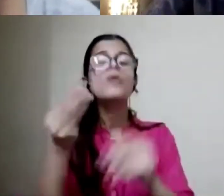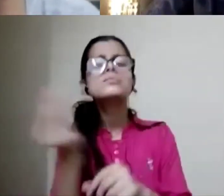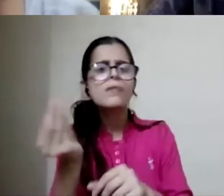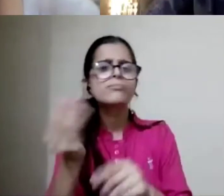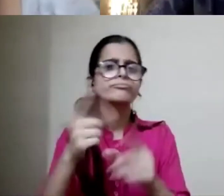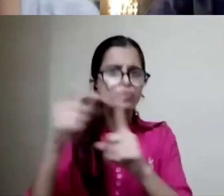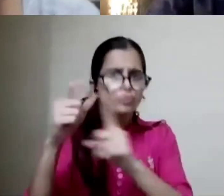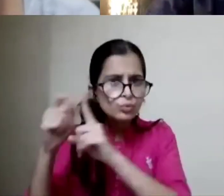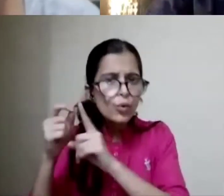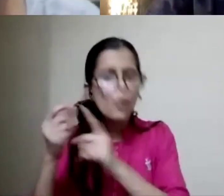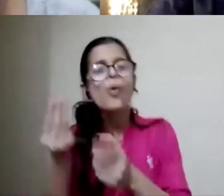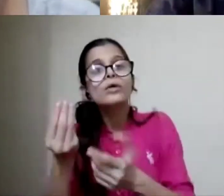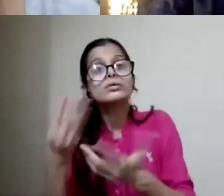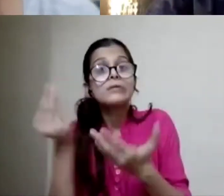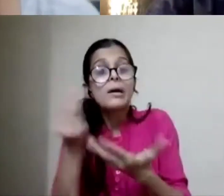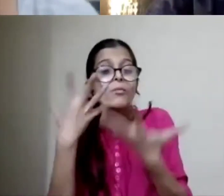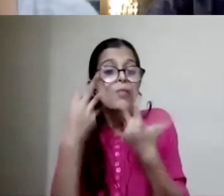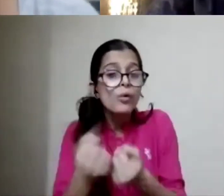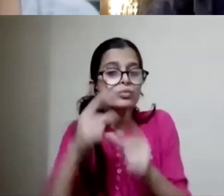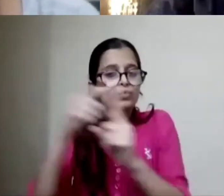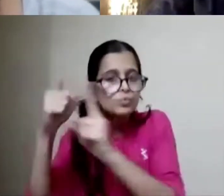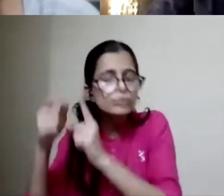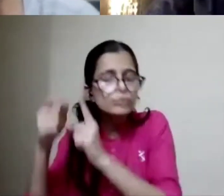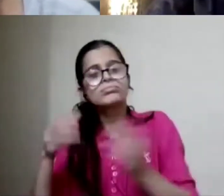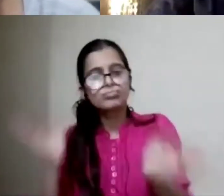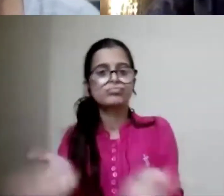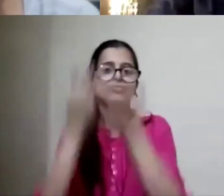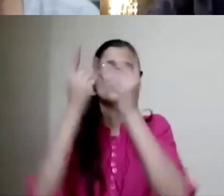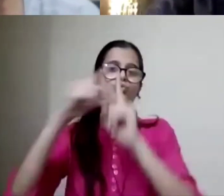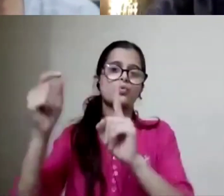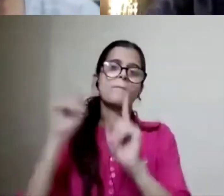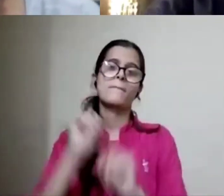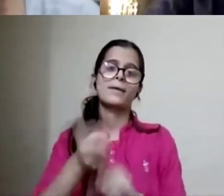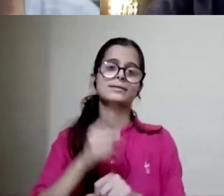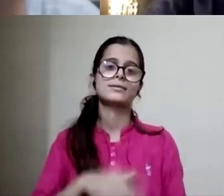or those who want to be doing it should be doing it.